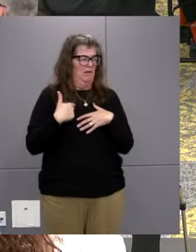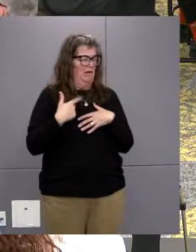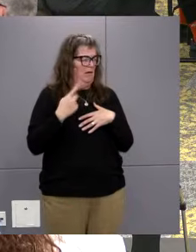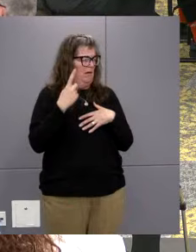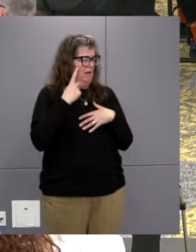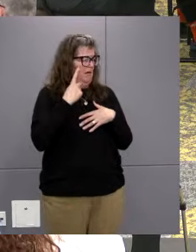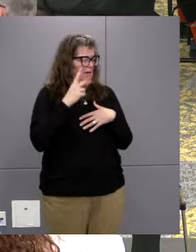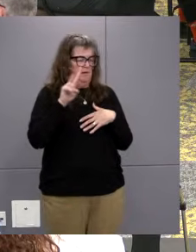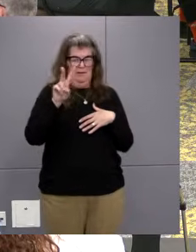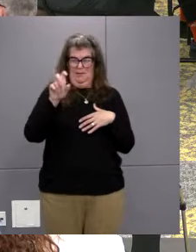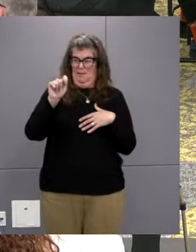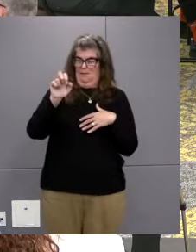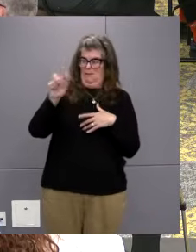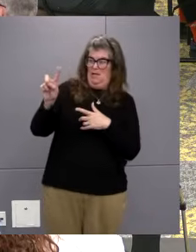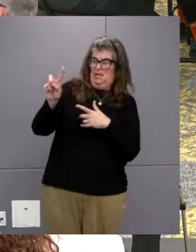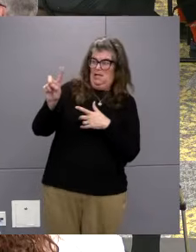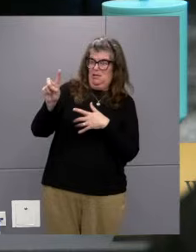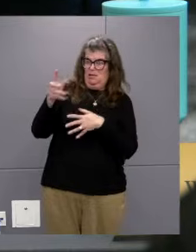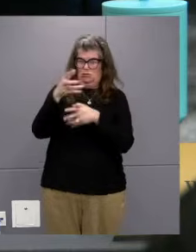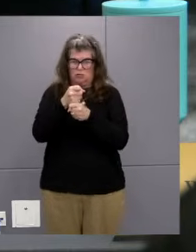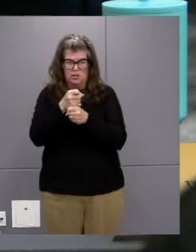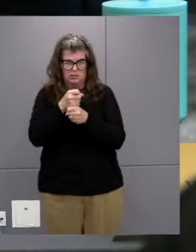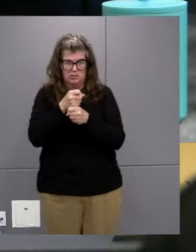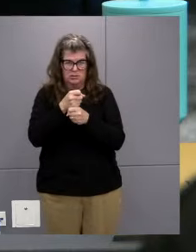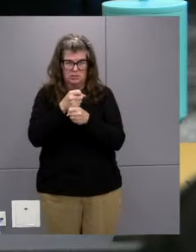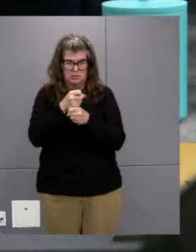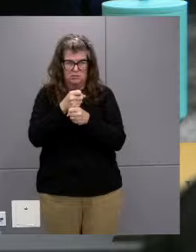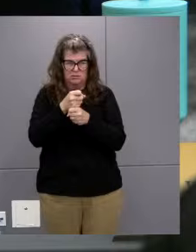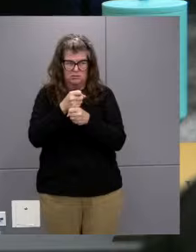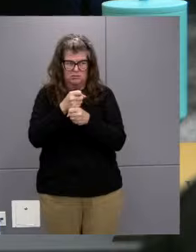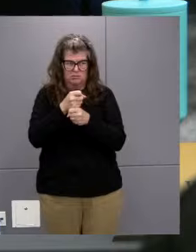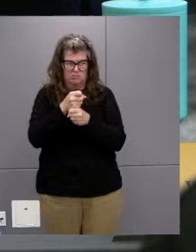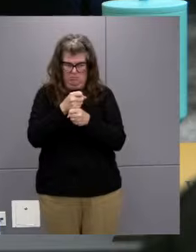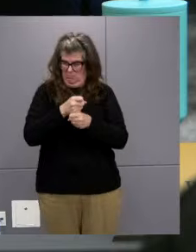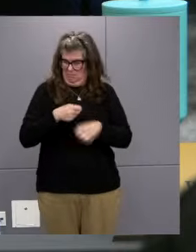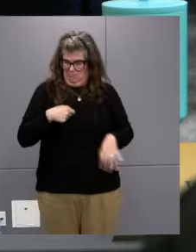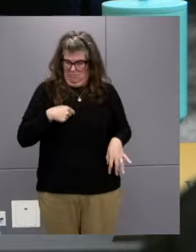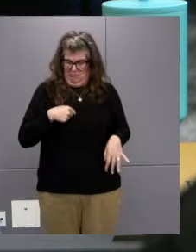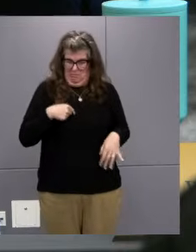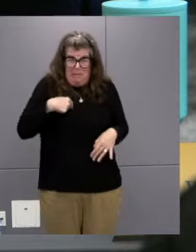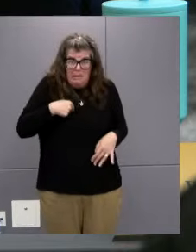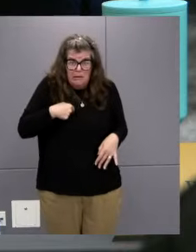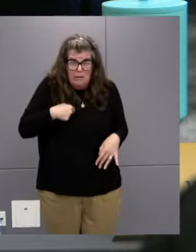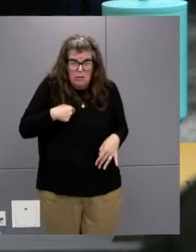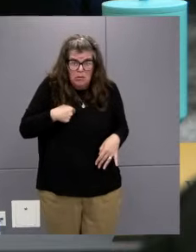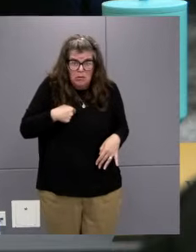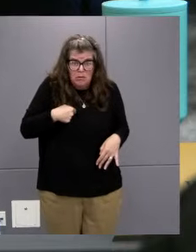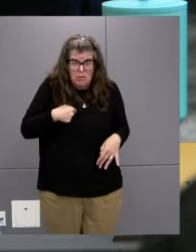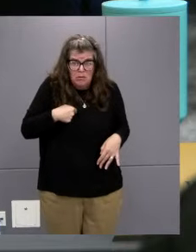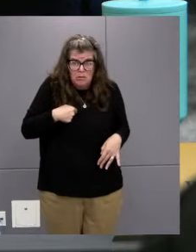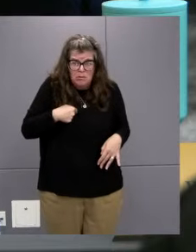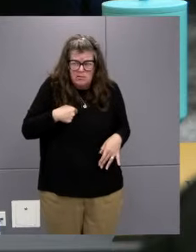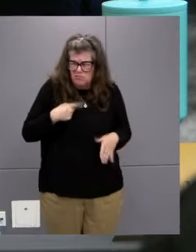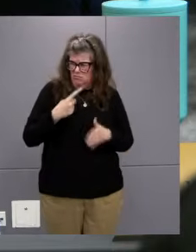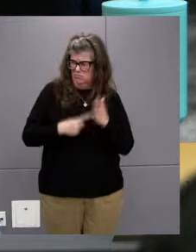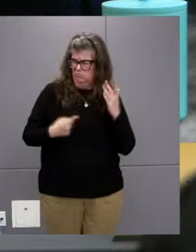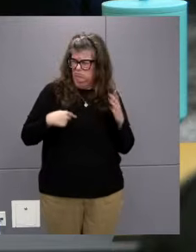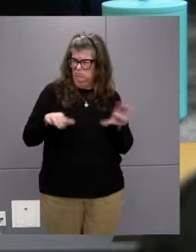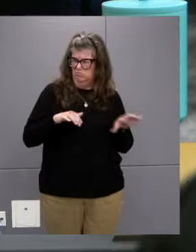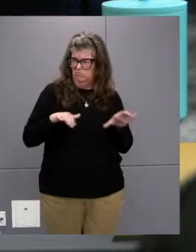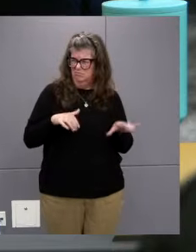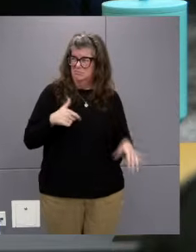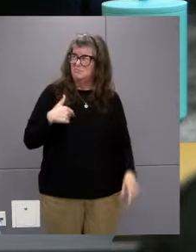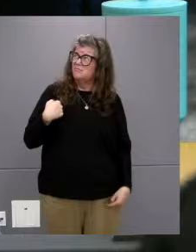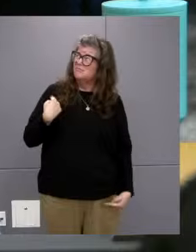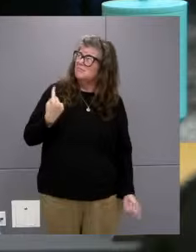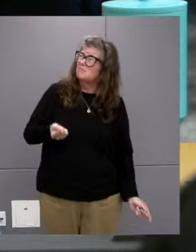vetted, trusted, I automatically thought, is it me? You know, I truly did. What did I do? And then I'm thinking back, I'm like, I've never